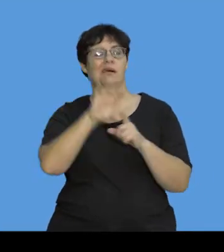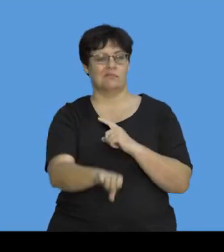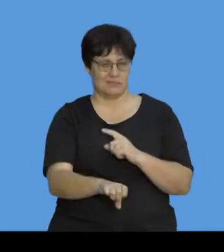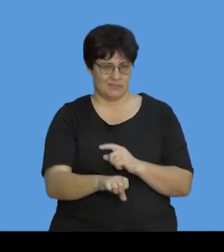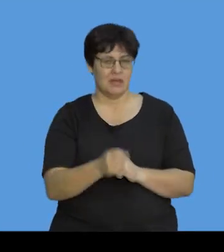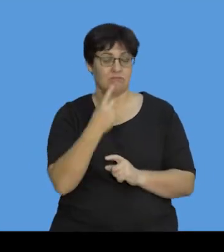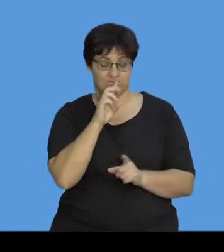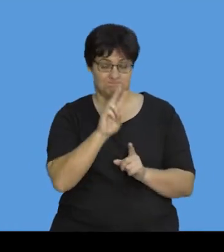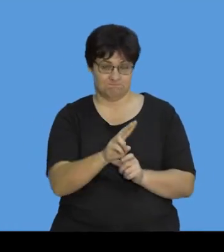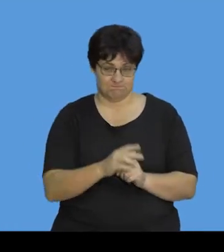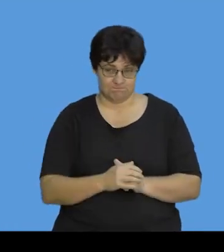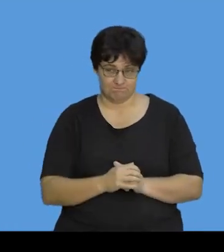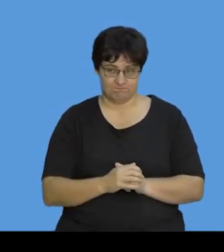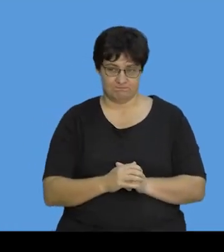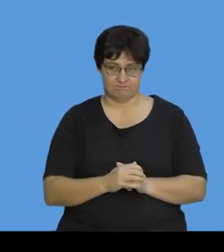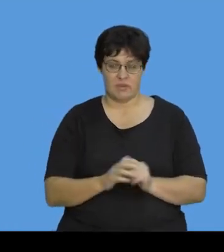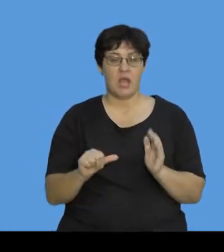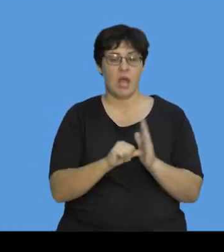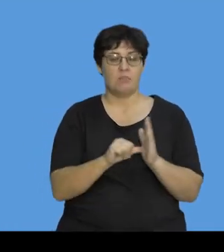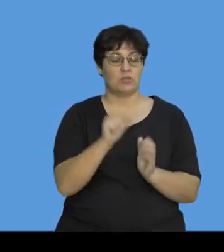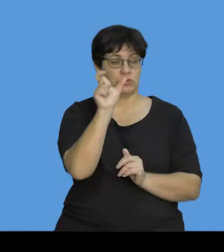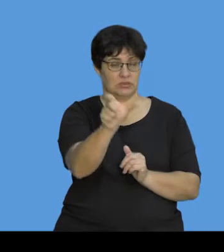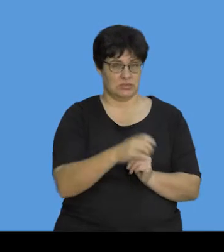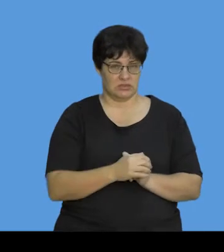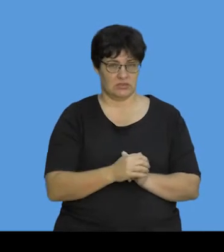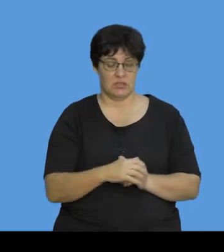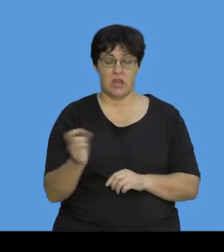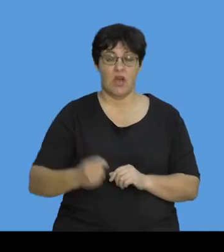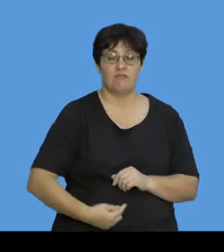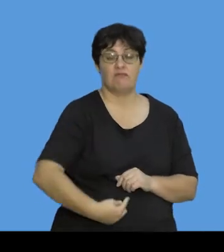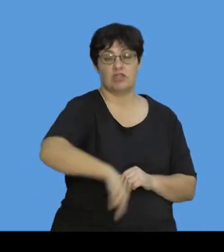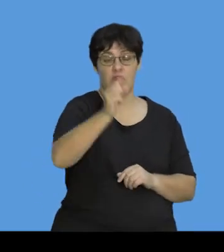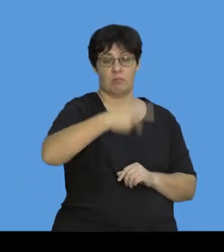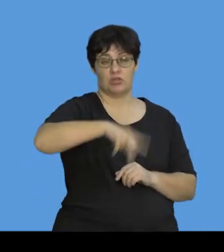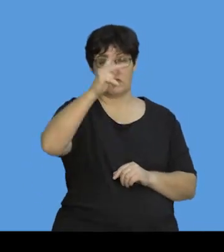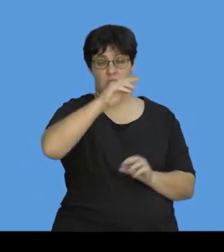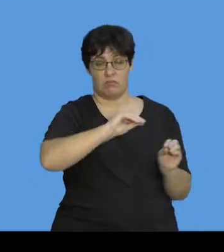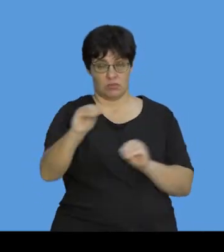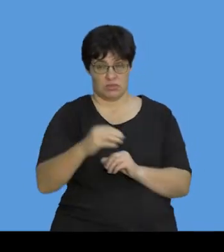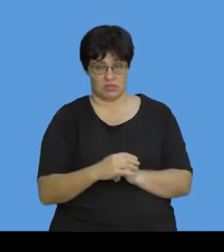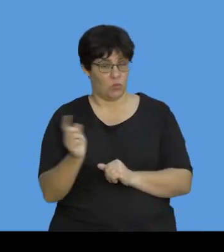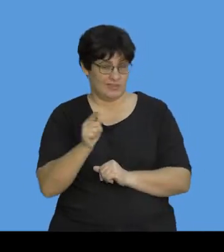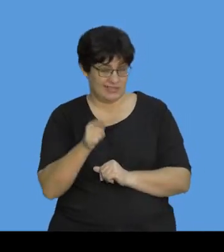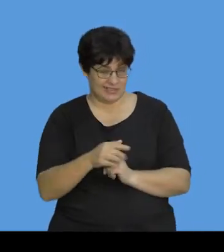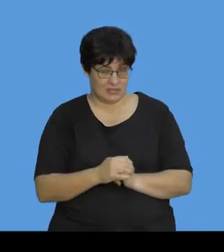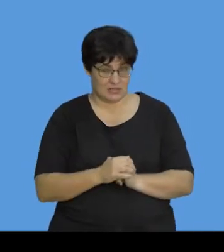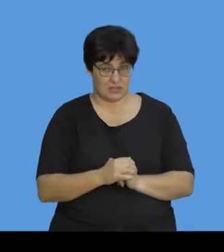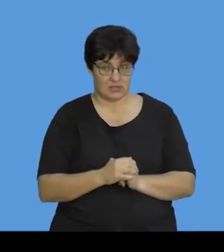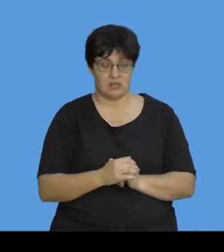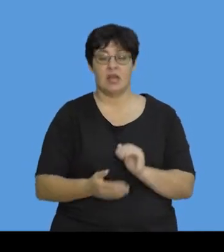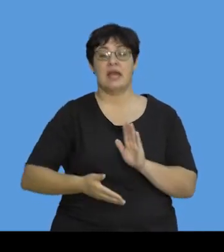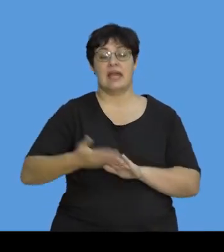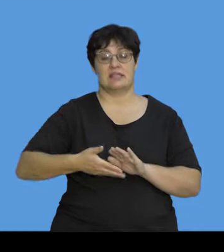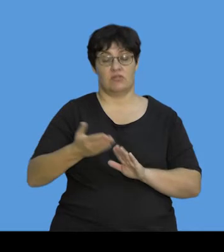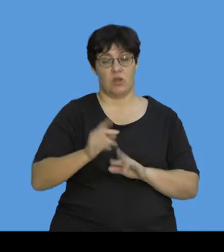us. What are our keywords? Vertical projectile motion. What is that?